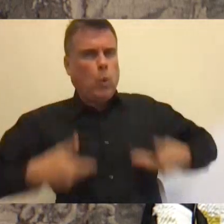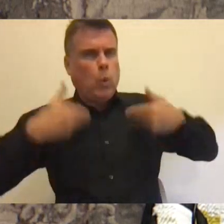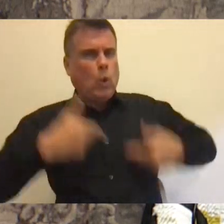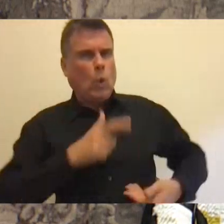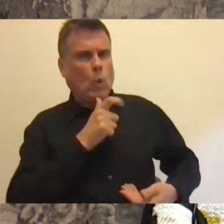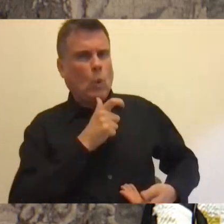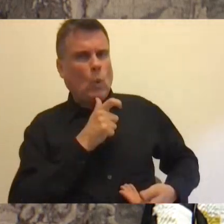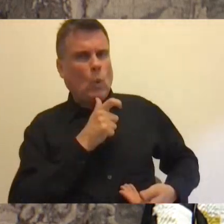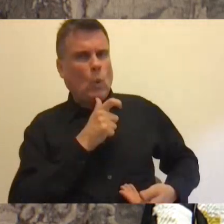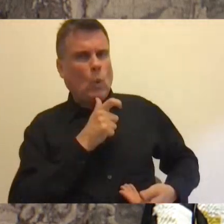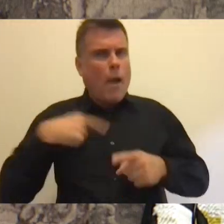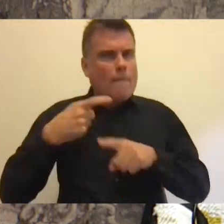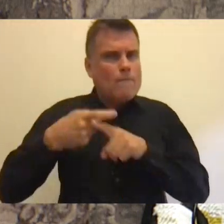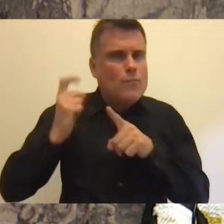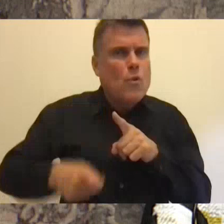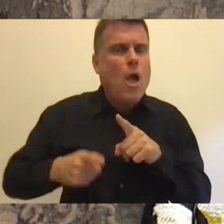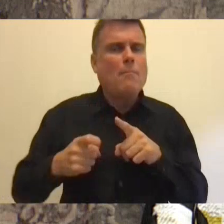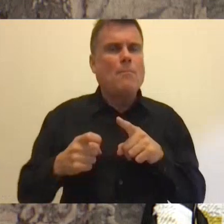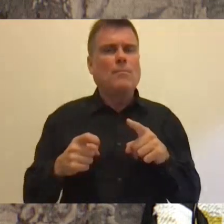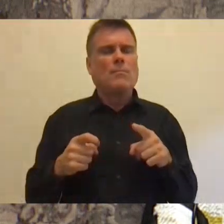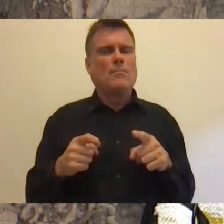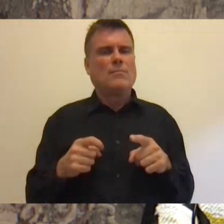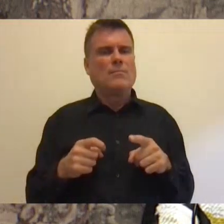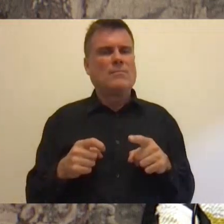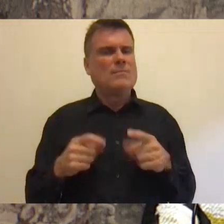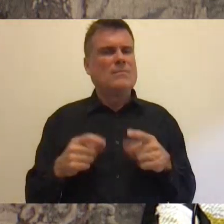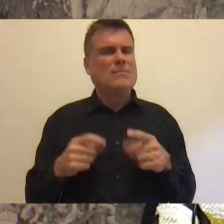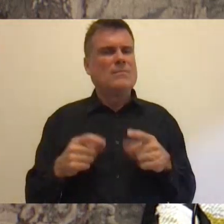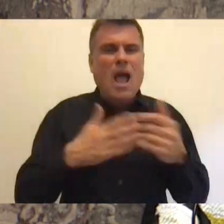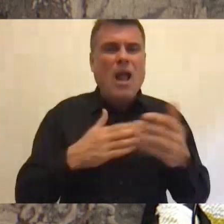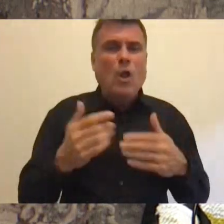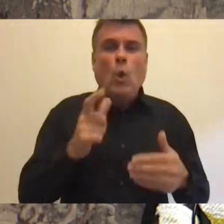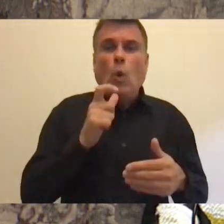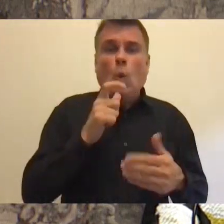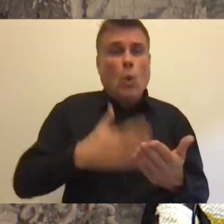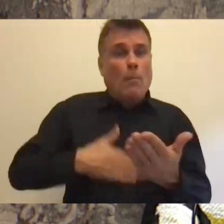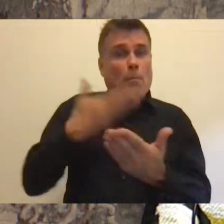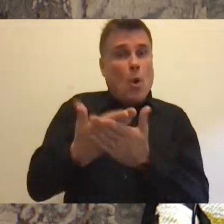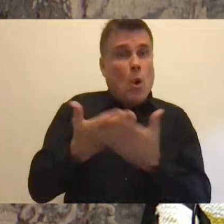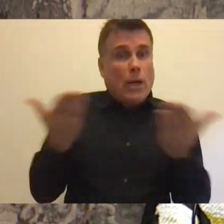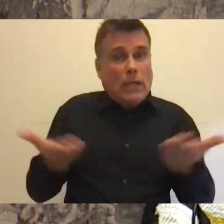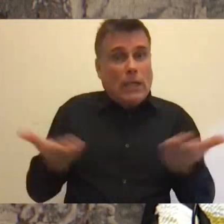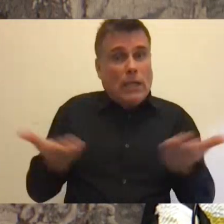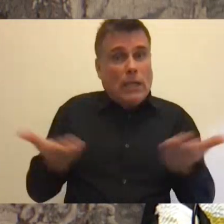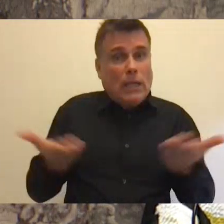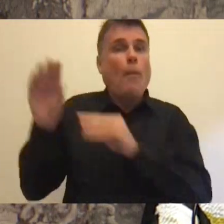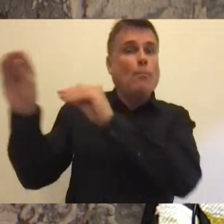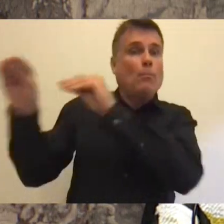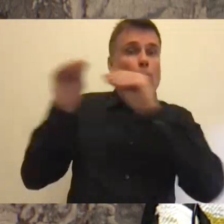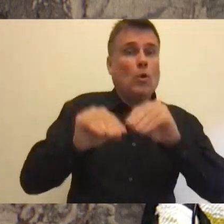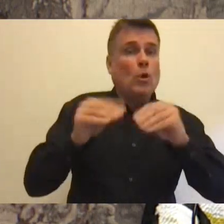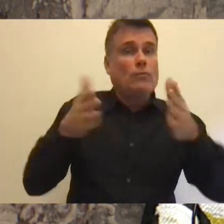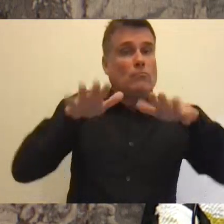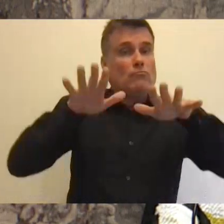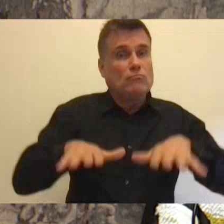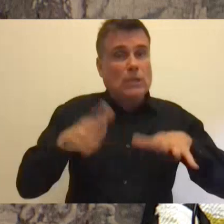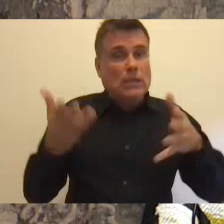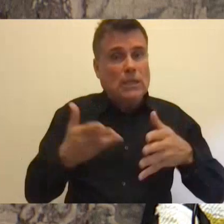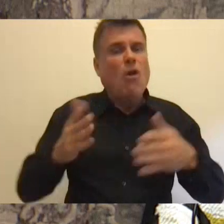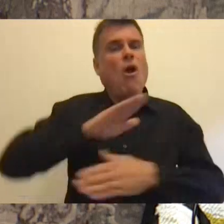Whether we're born here or moved here, we're Canadians and British Columbians. There's no need for this type of language coming from the BC NDP